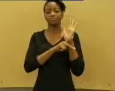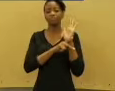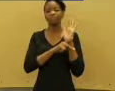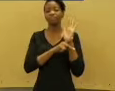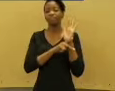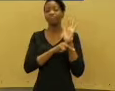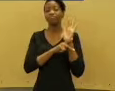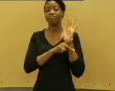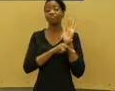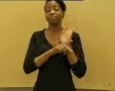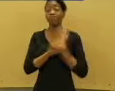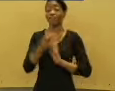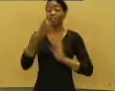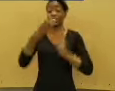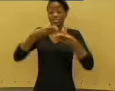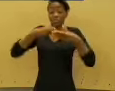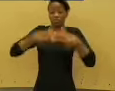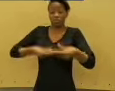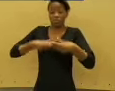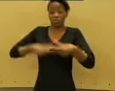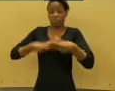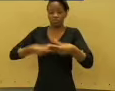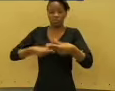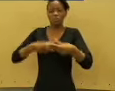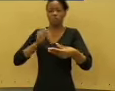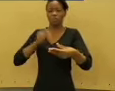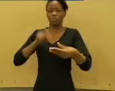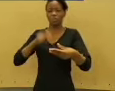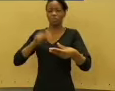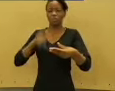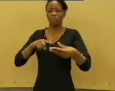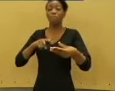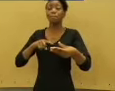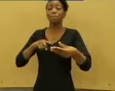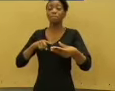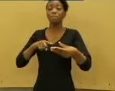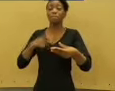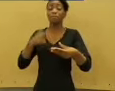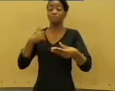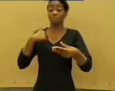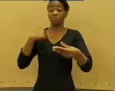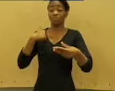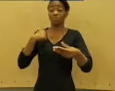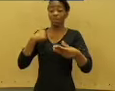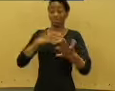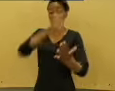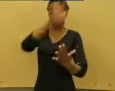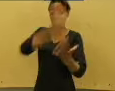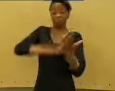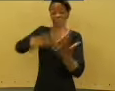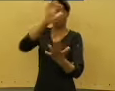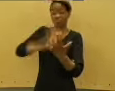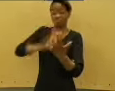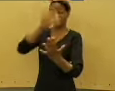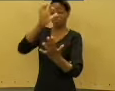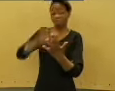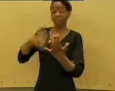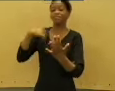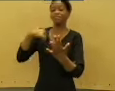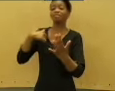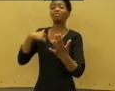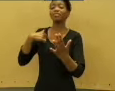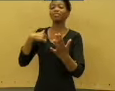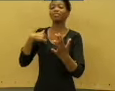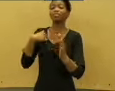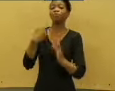first document of its kind. And even though I was like participating in the drafting, I wouldn't like I can't say it's perfect